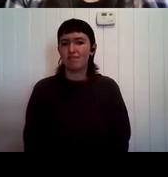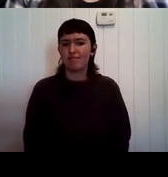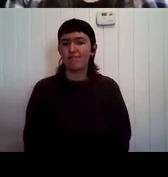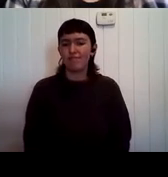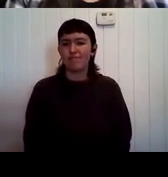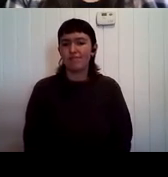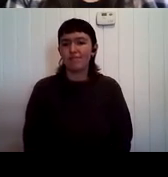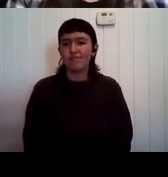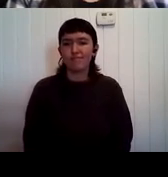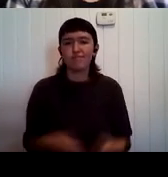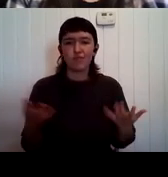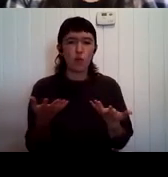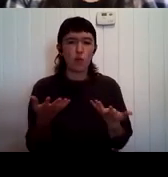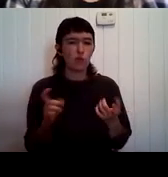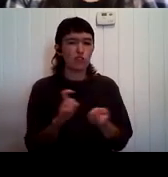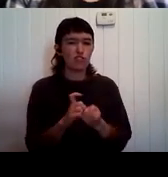So what changes?